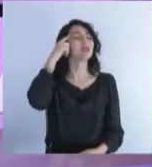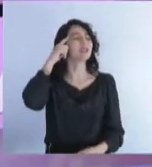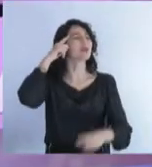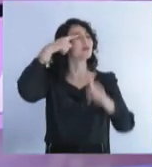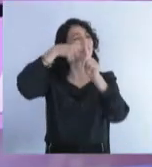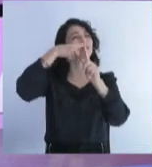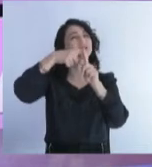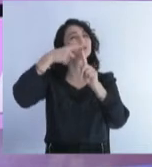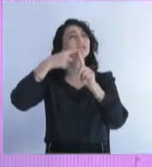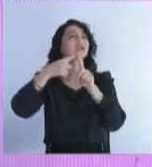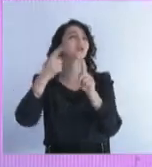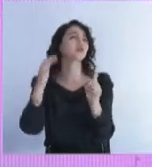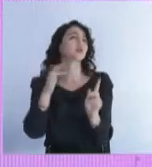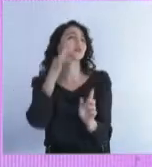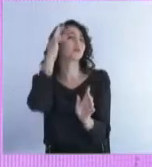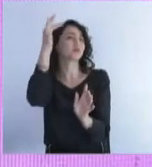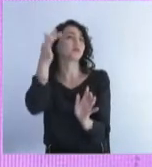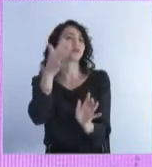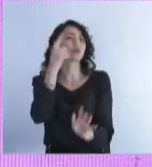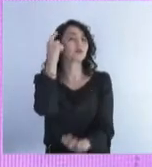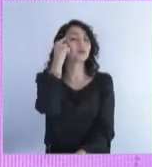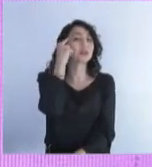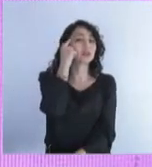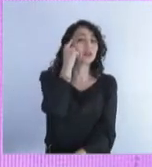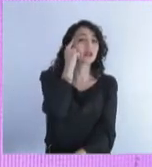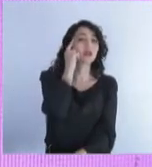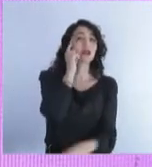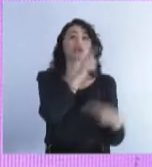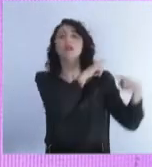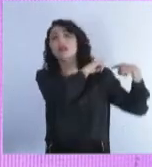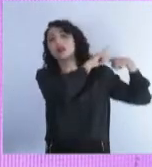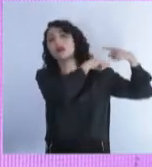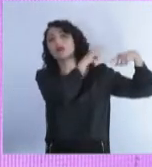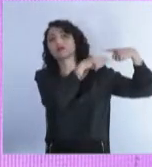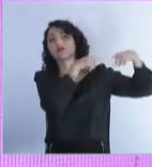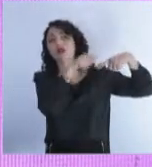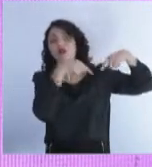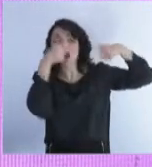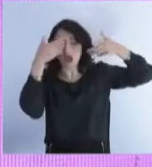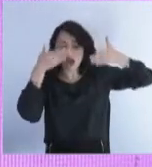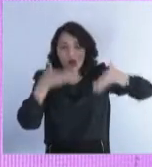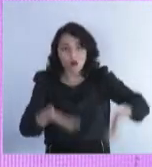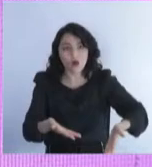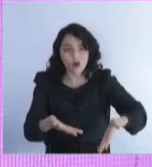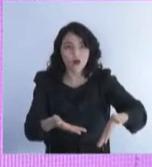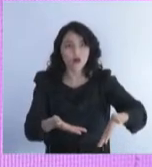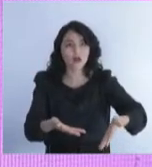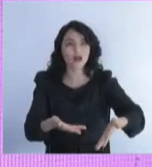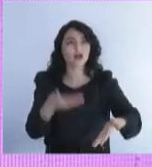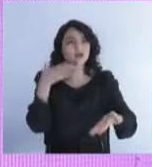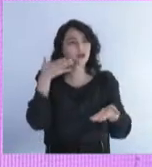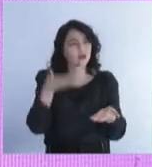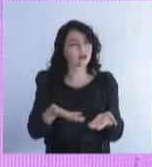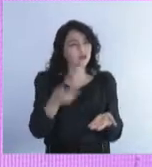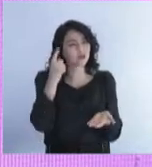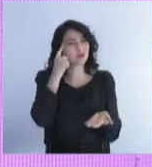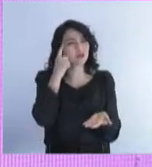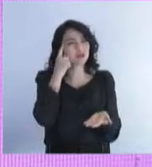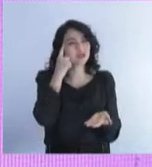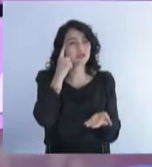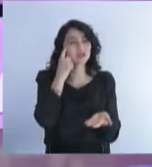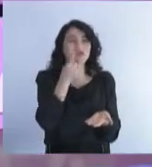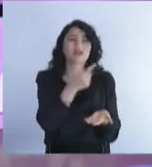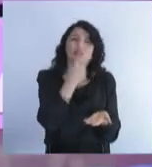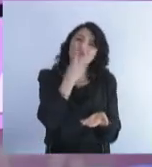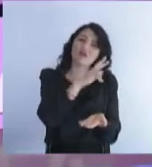period? Do you think that you have taken something from this moment of the history that it looks so sad